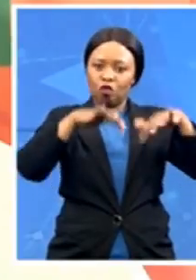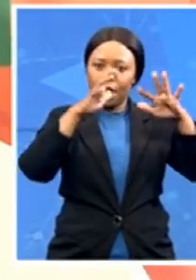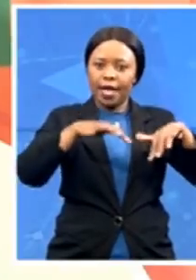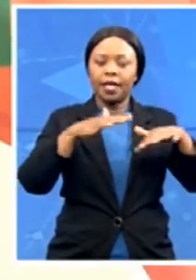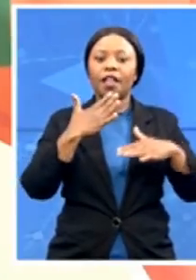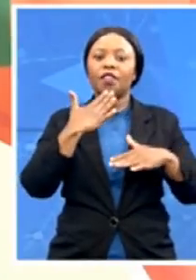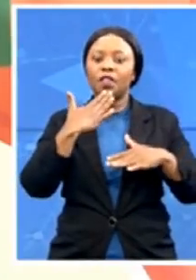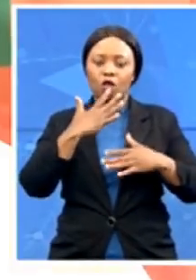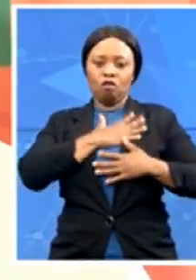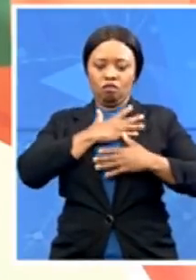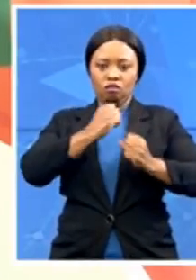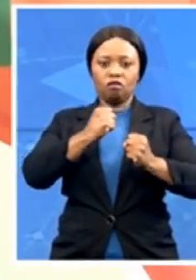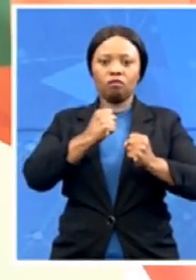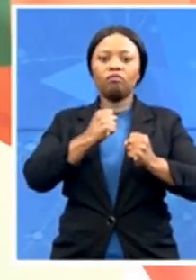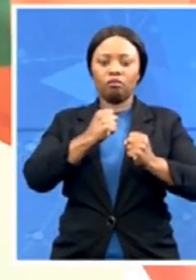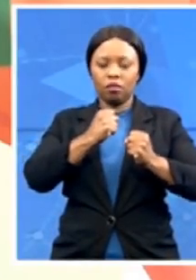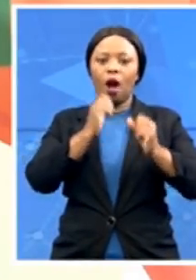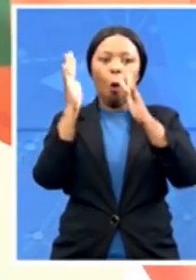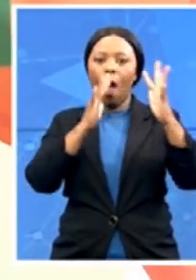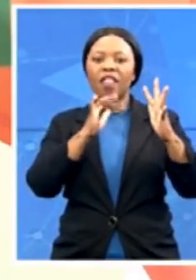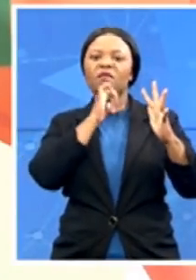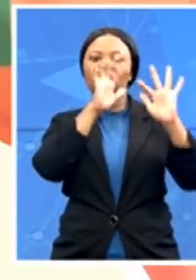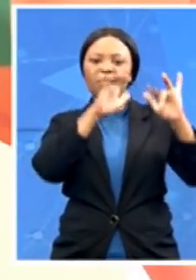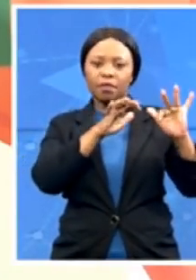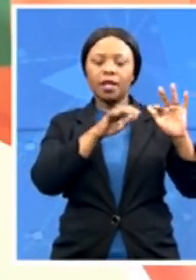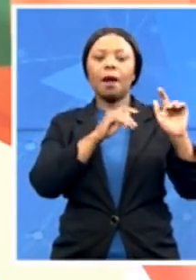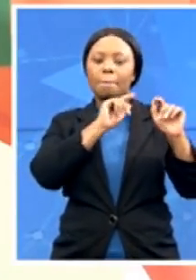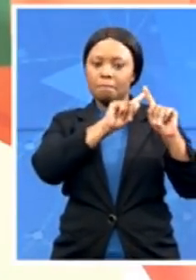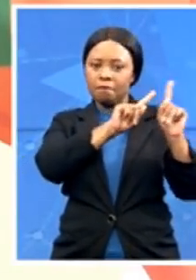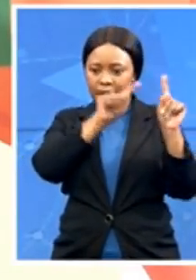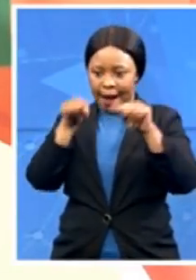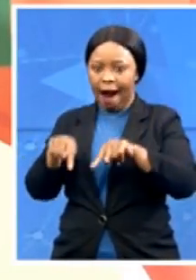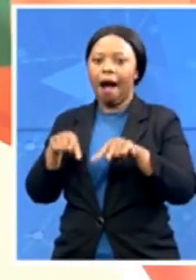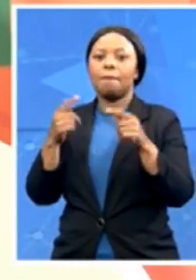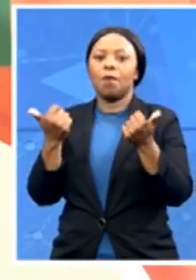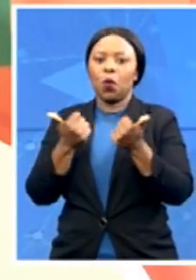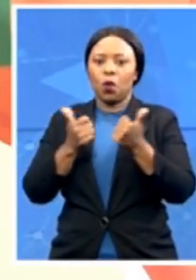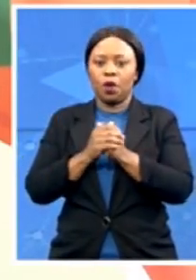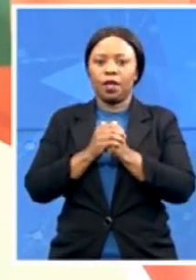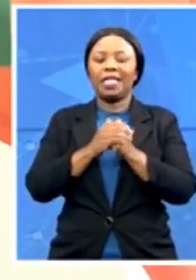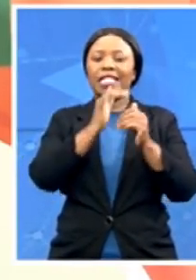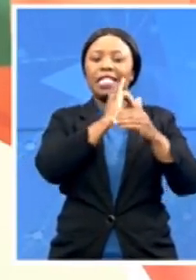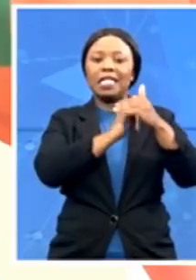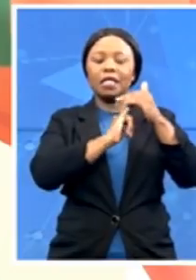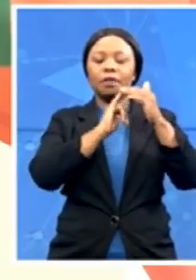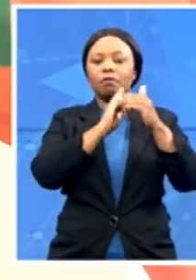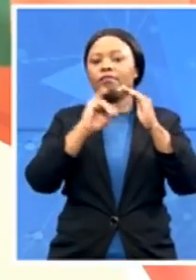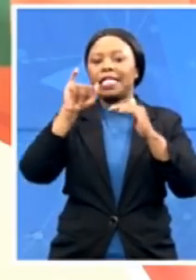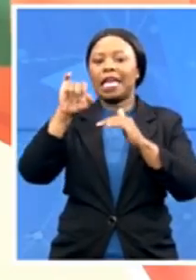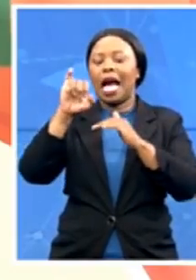The Independent Electoral Commission, the Independent Electoral Commission's